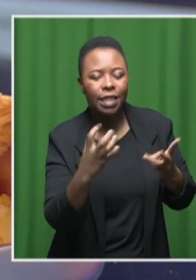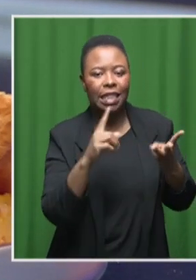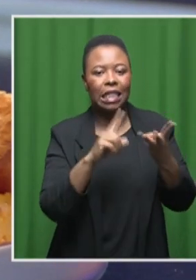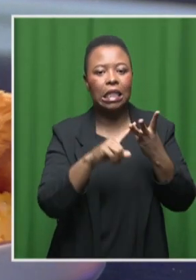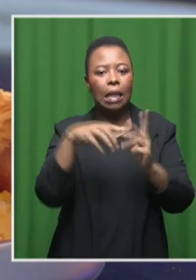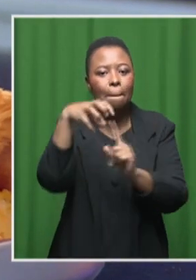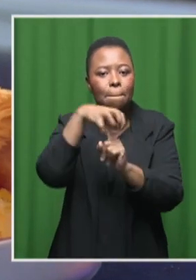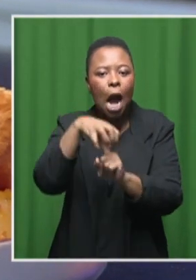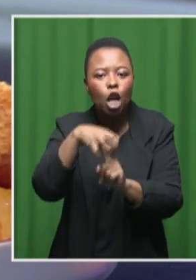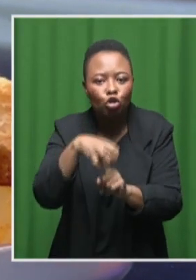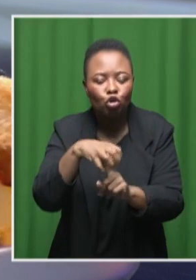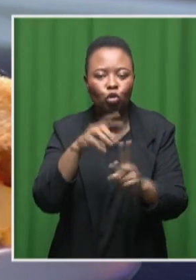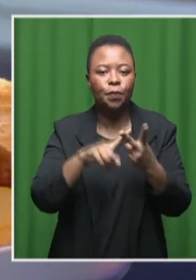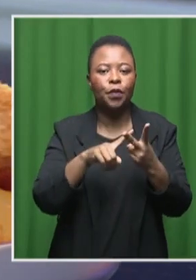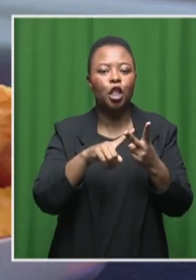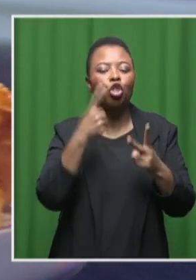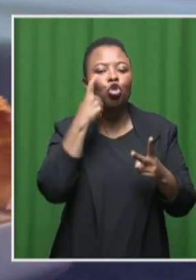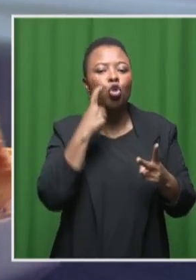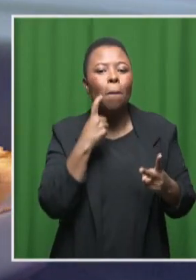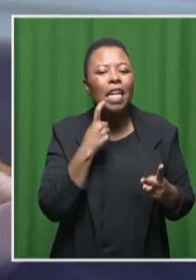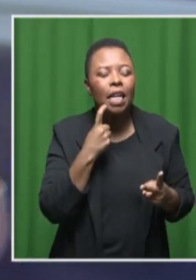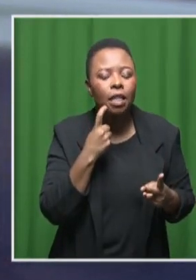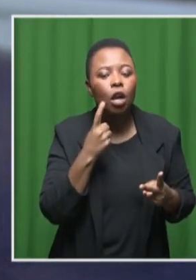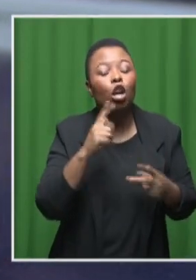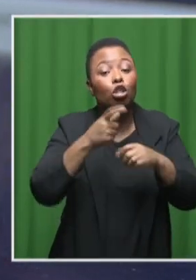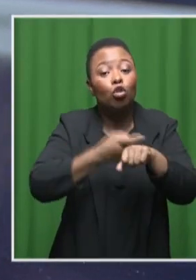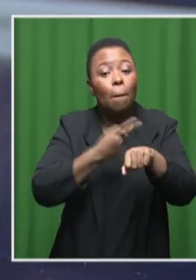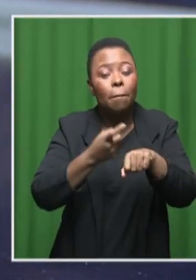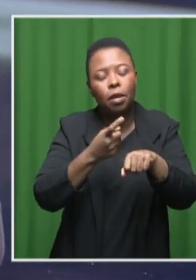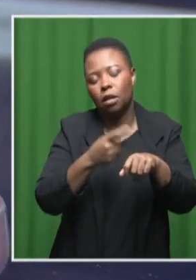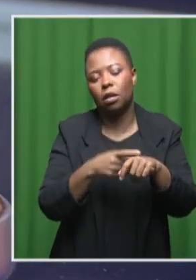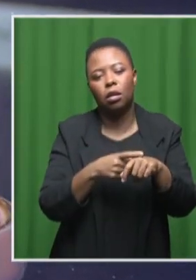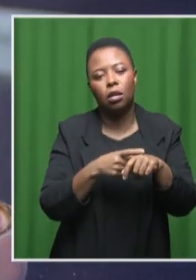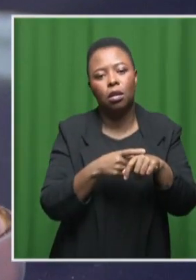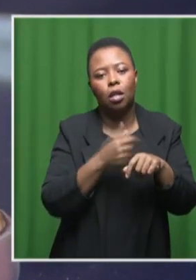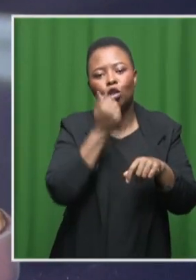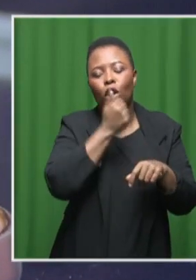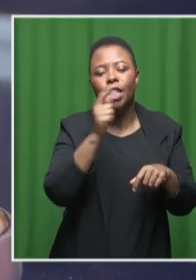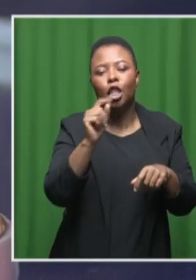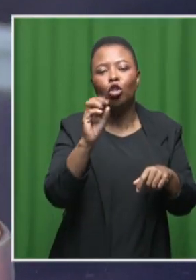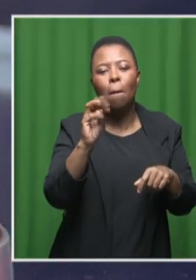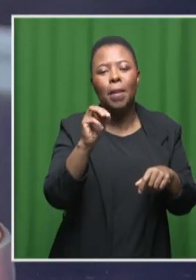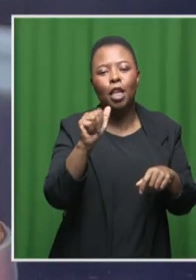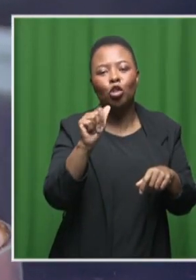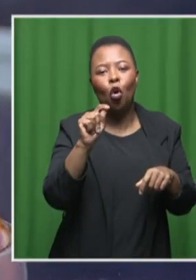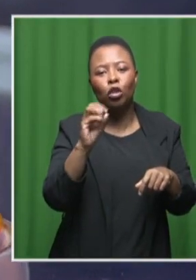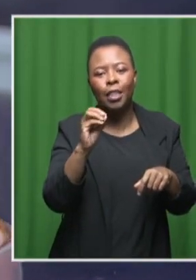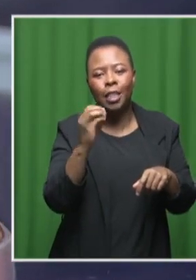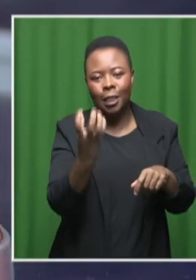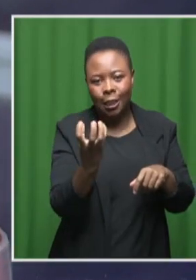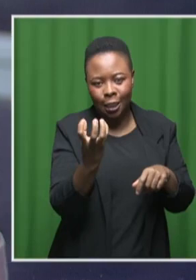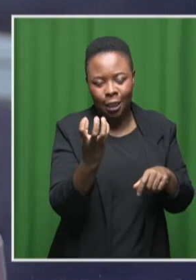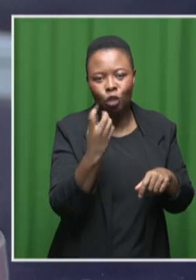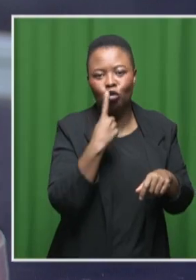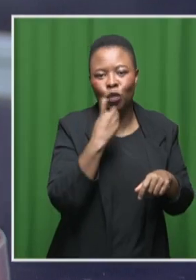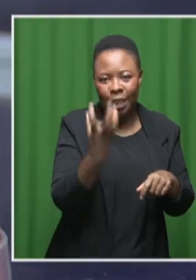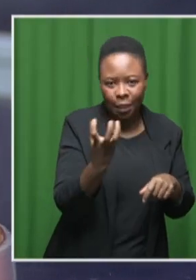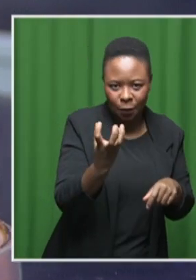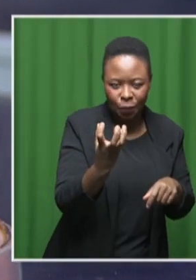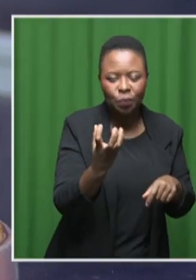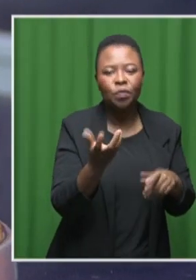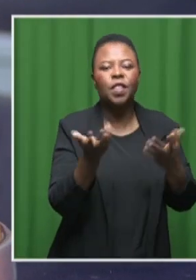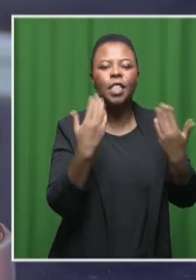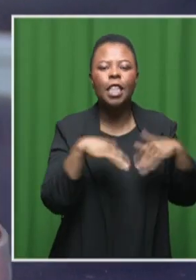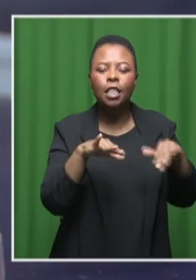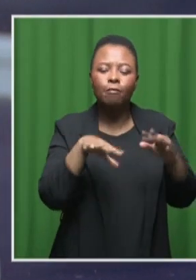mushrooms and tomatoes. And then I just added some cream in there and then mixed it all together at the